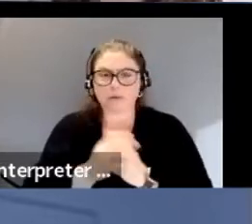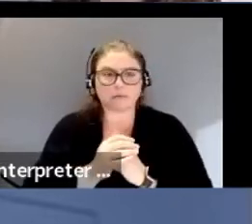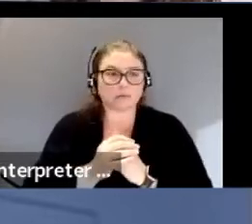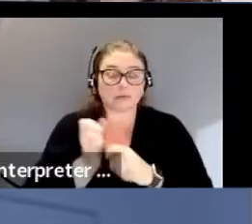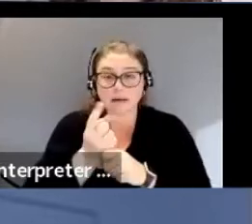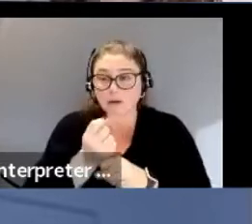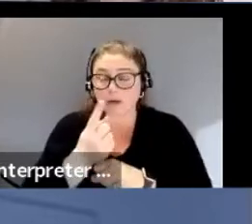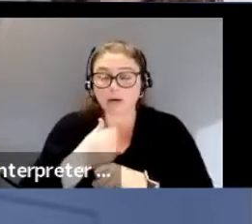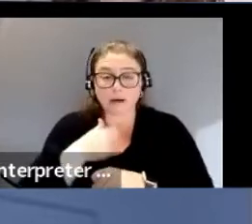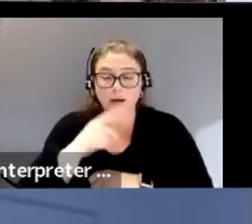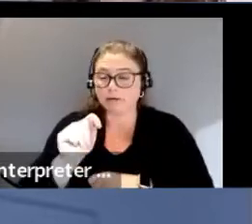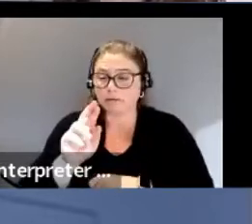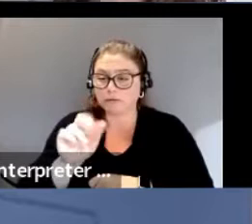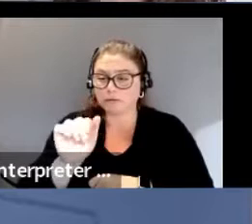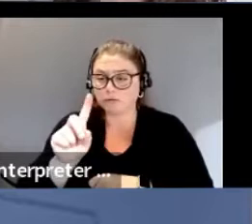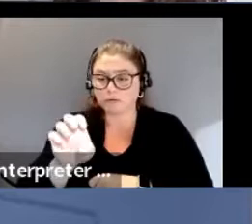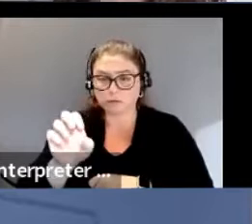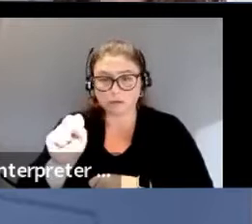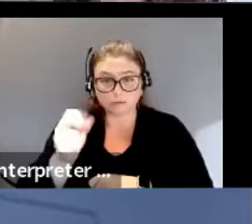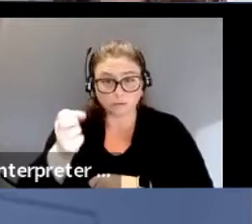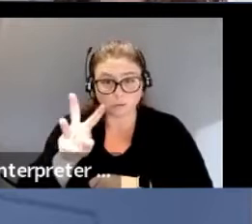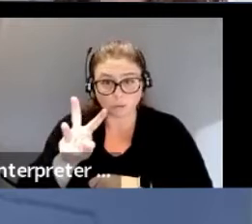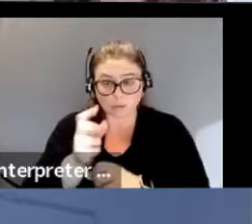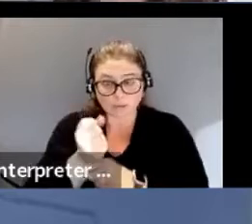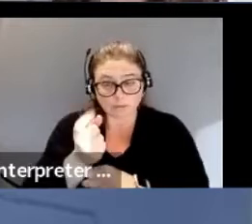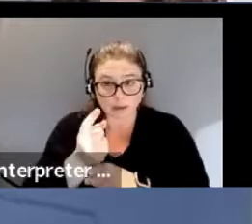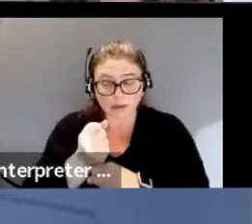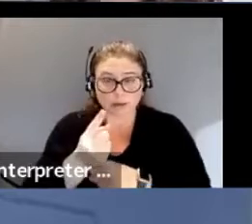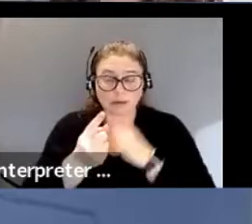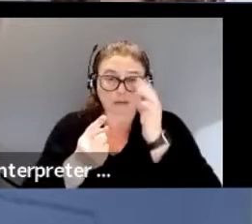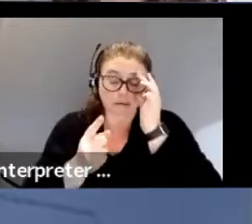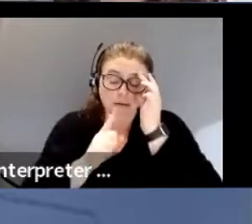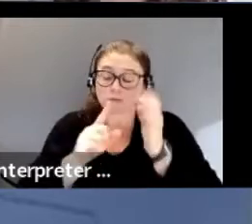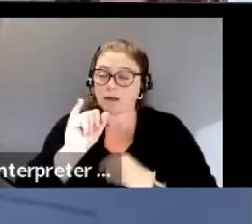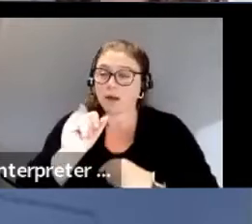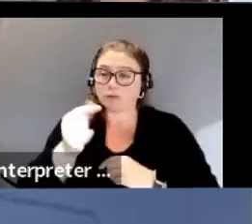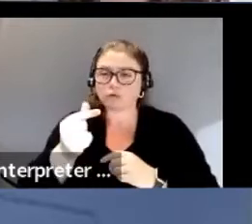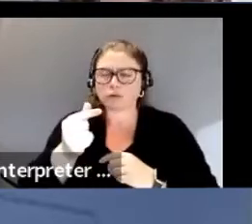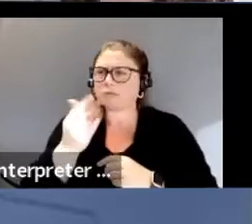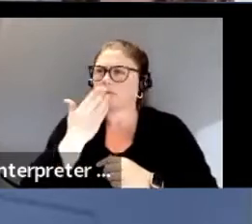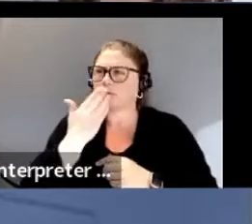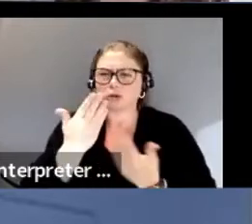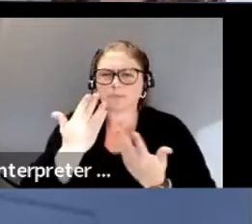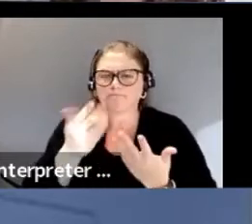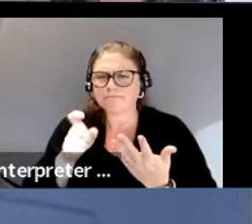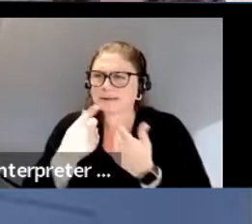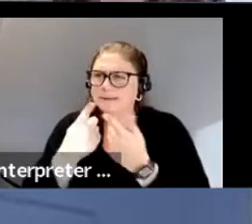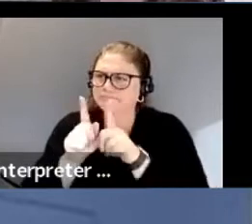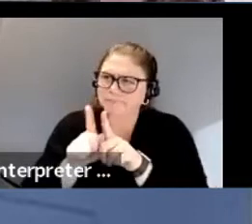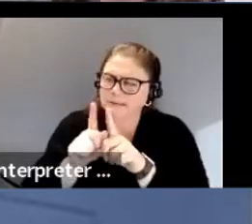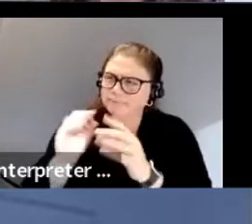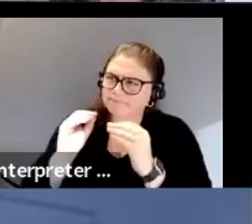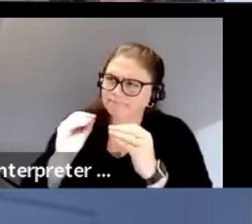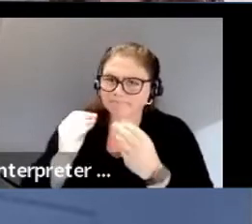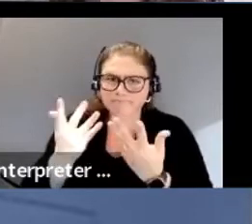year. Innovation Guelph is a wonderful place to come and have some mentorship and some guidance to help you grow your